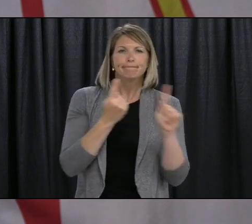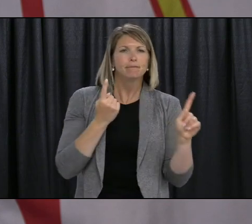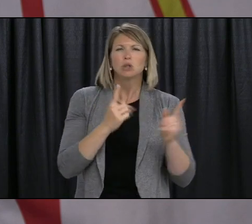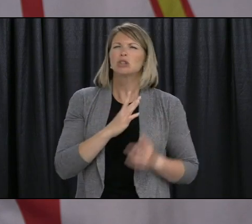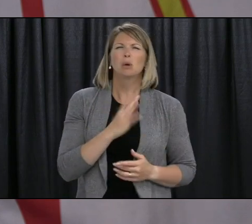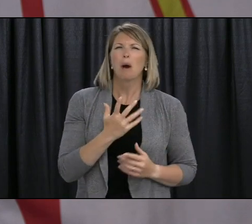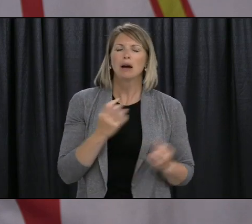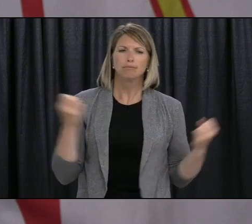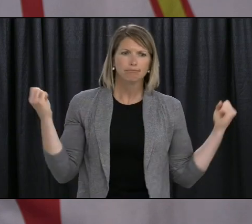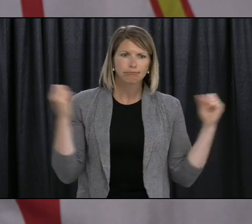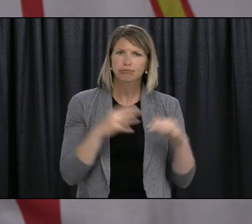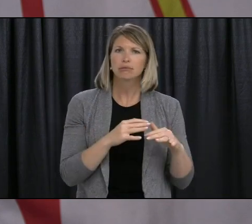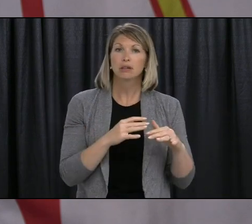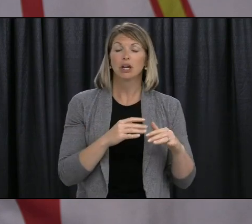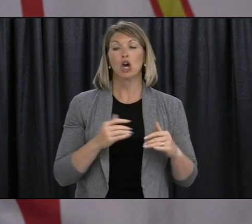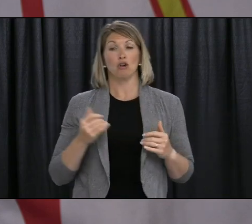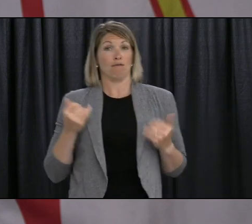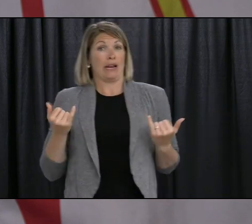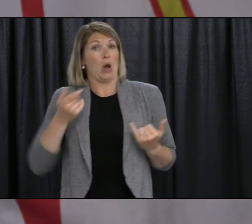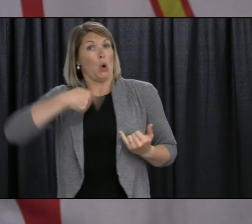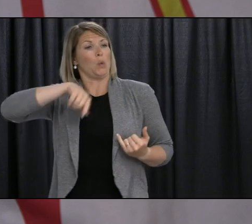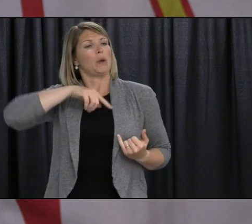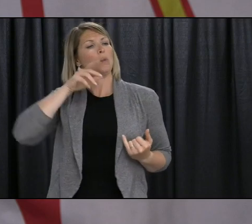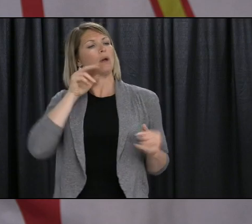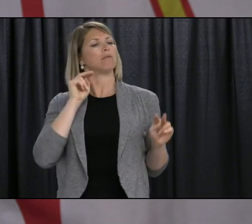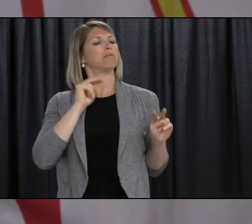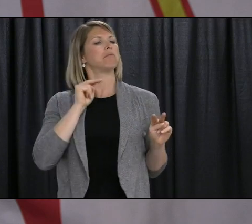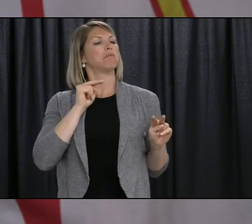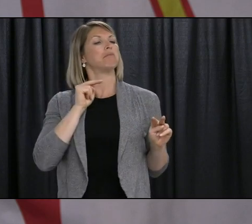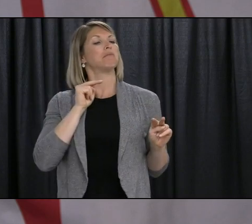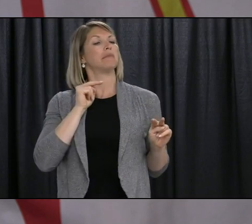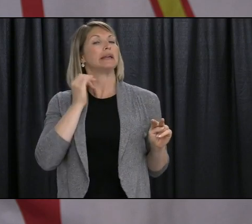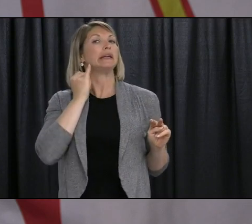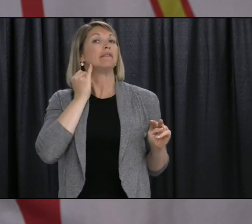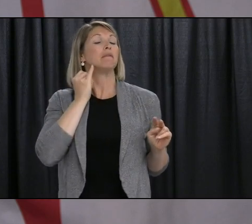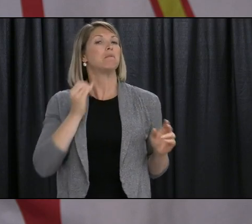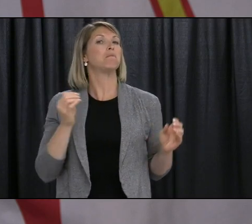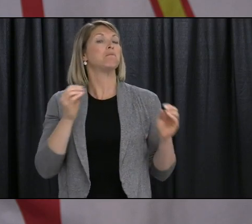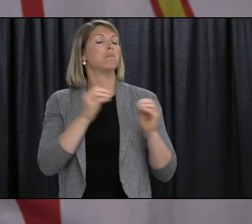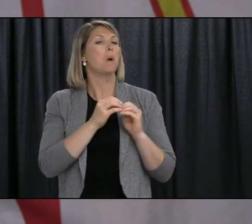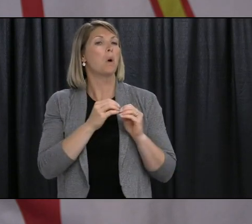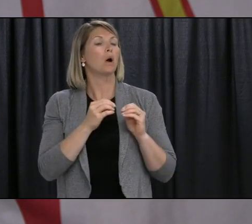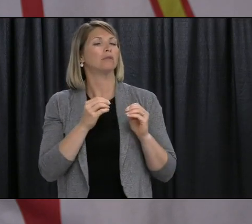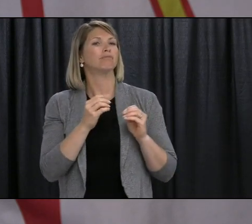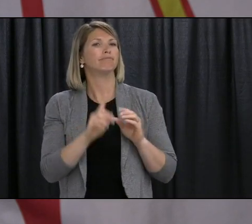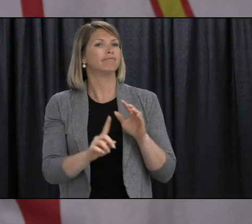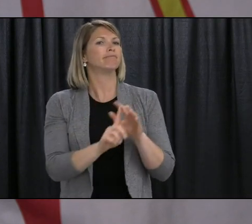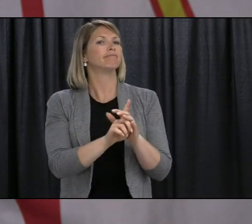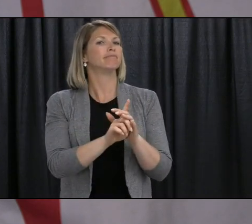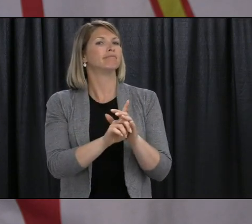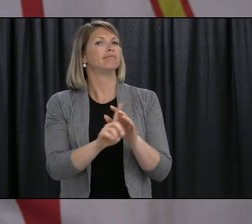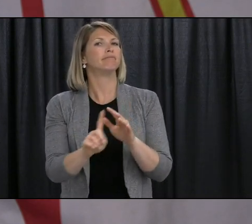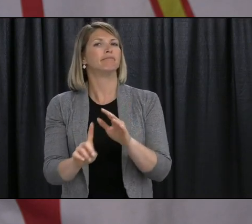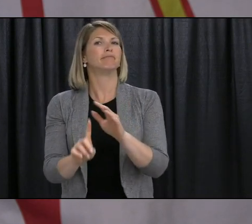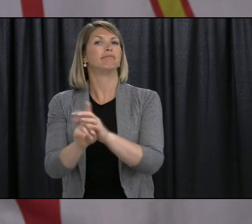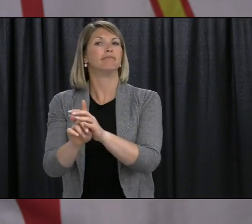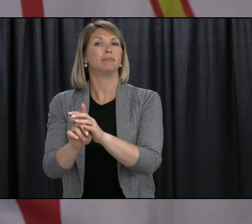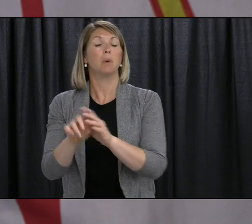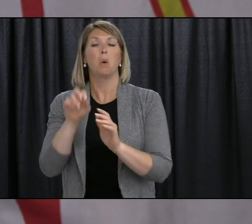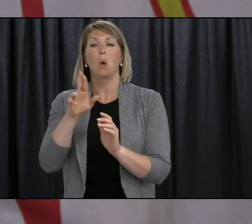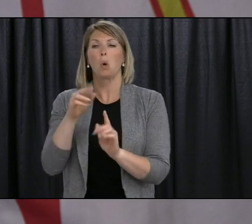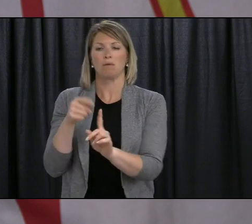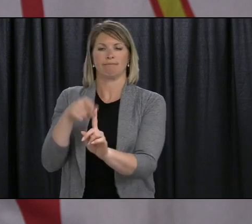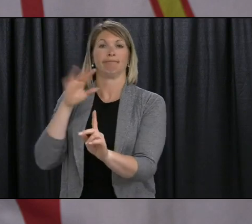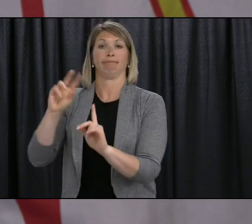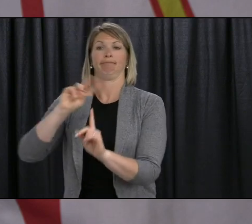be monitoring the situation, and certainly if we start to see a large, number of community-acquired